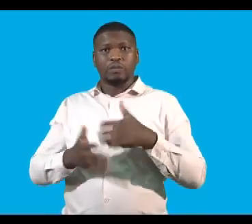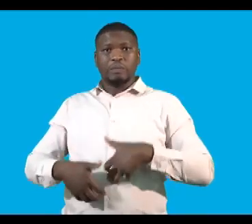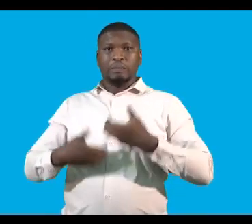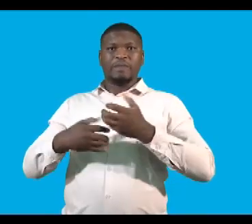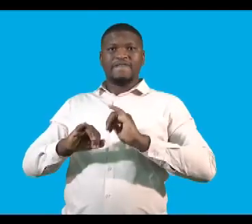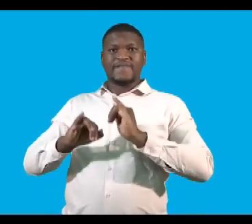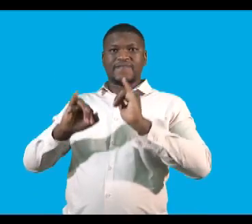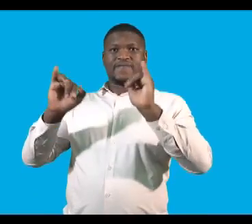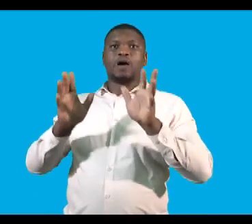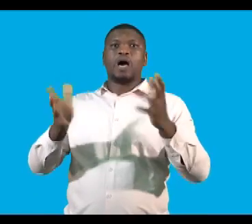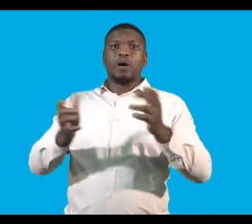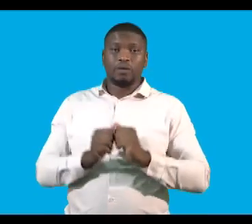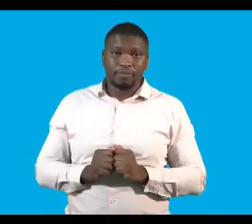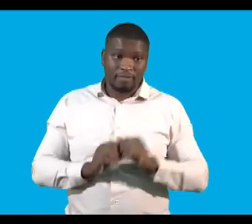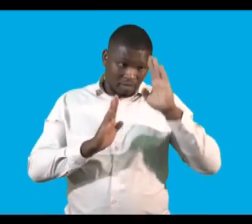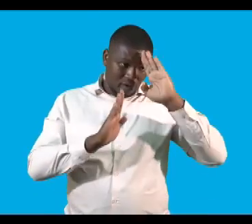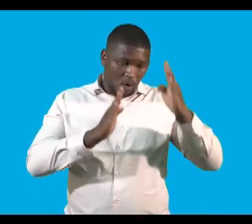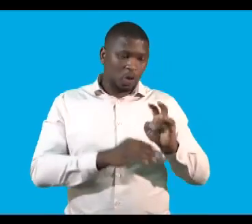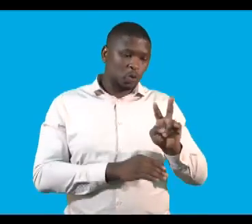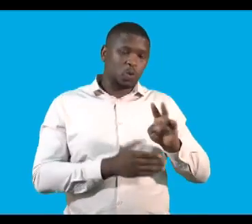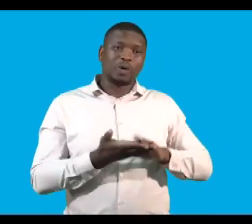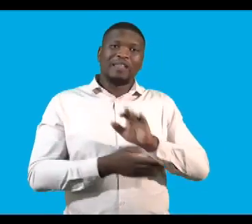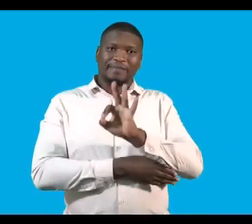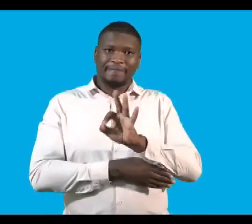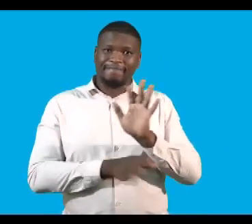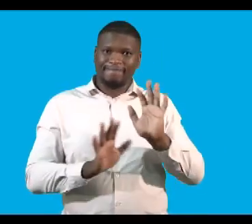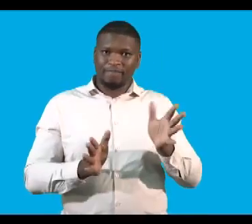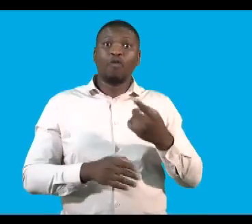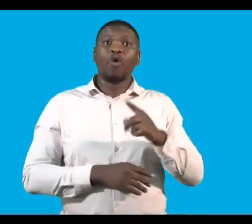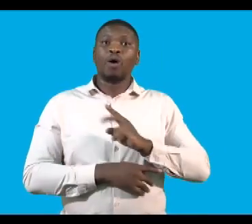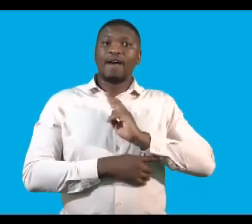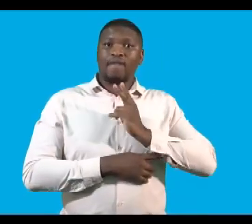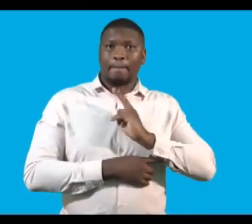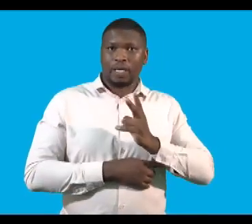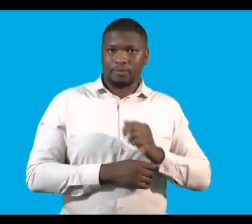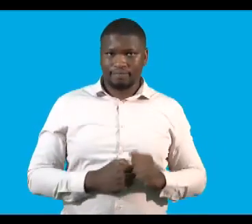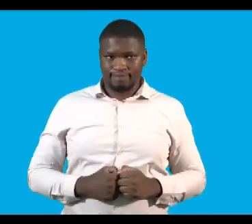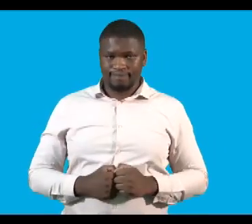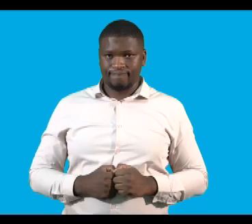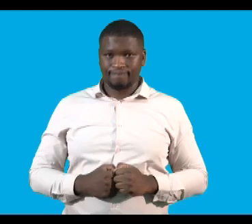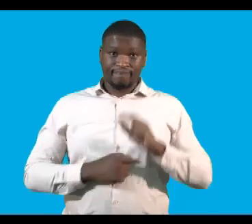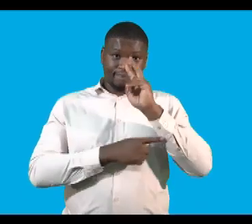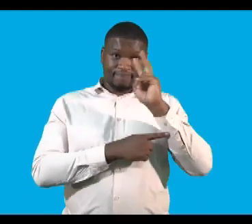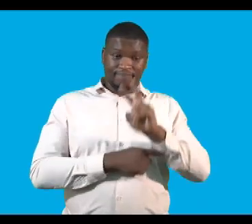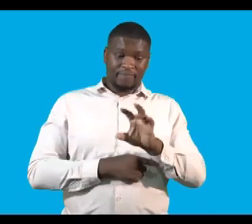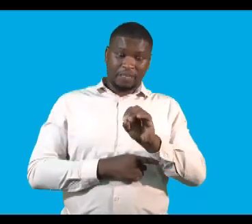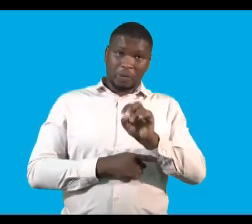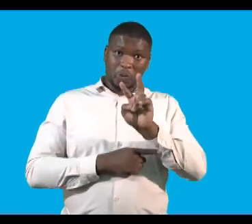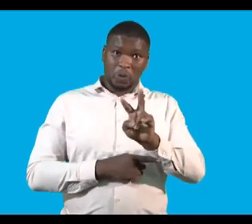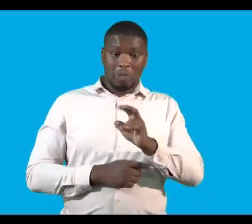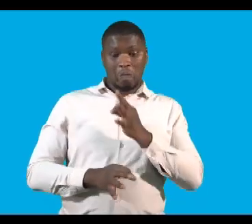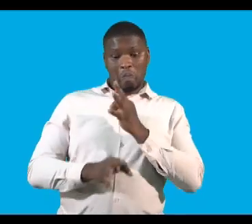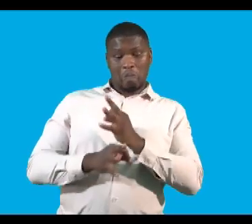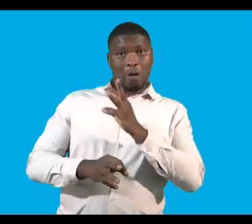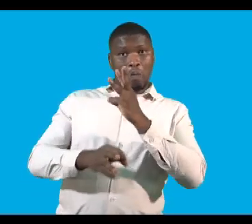we have to focus on 2 frames specifically and only on verbal cues. So here we can see in frame 2, that